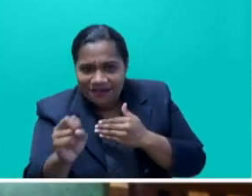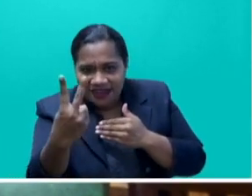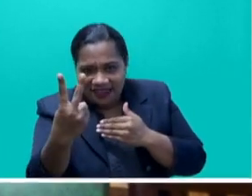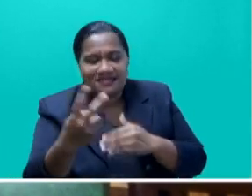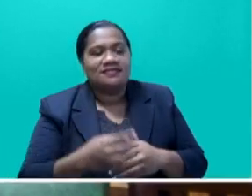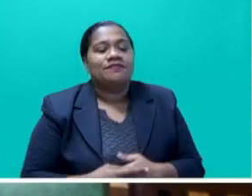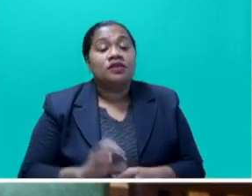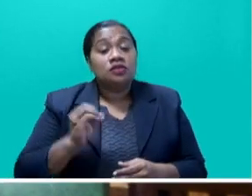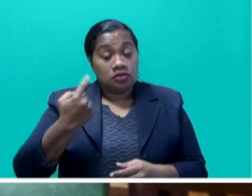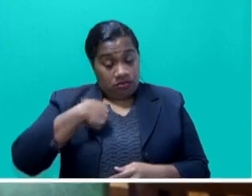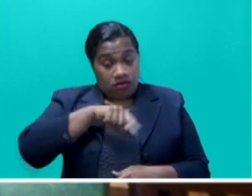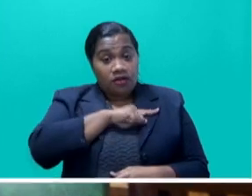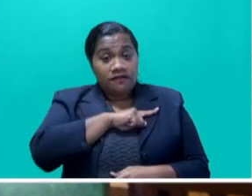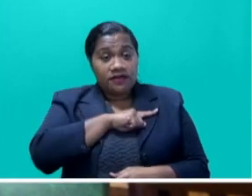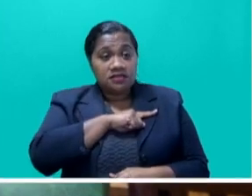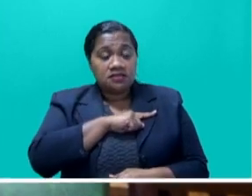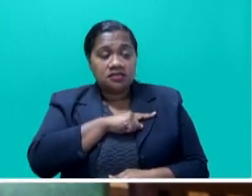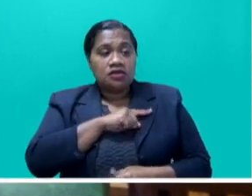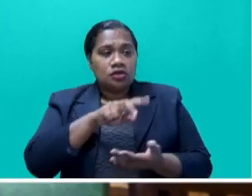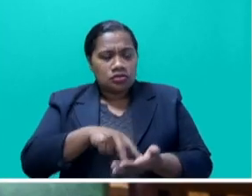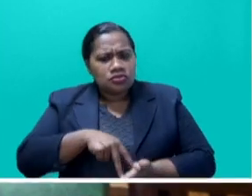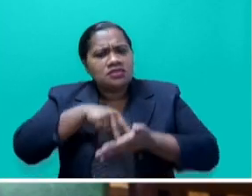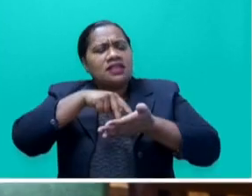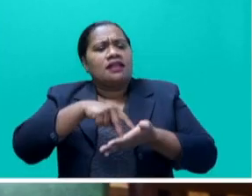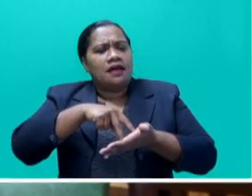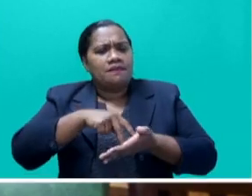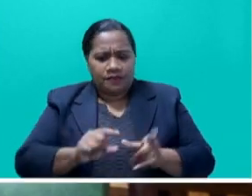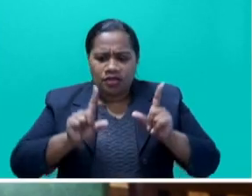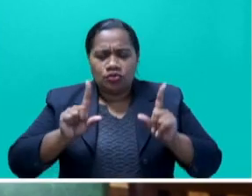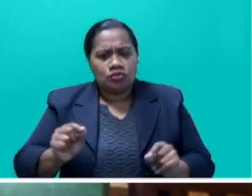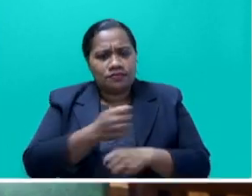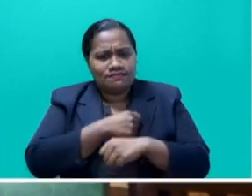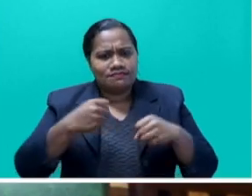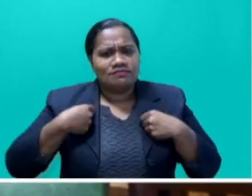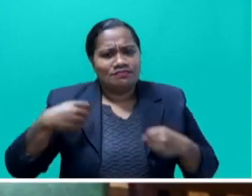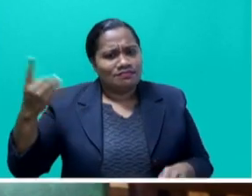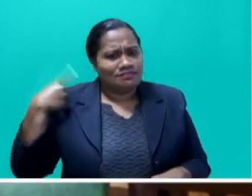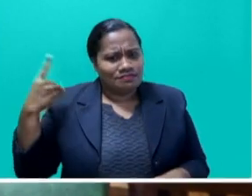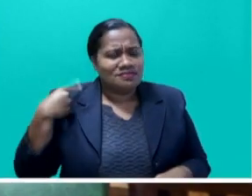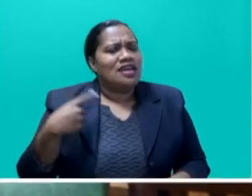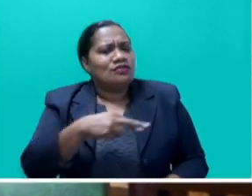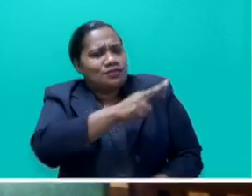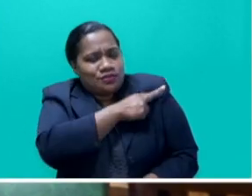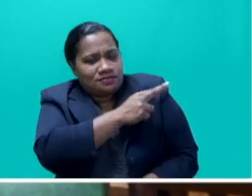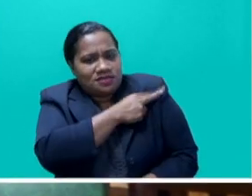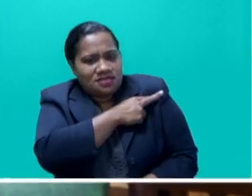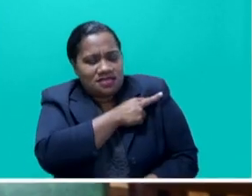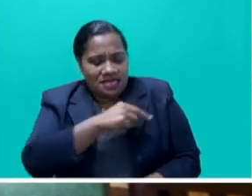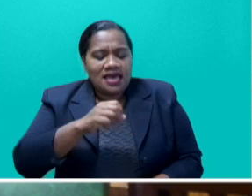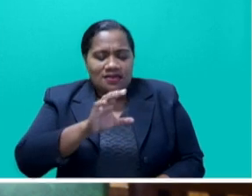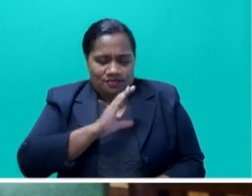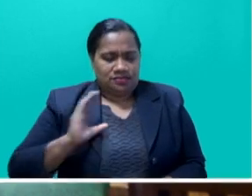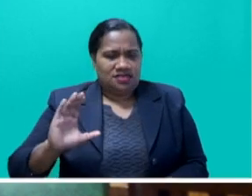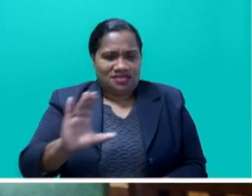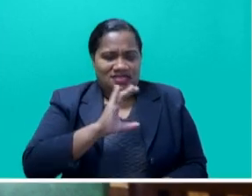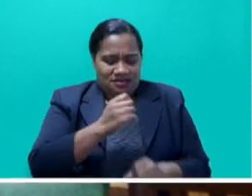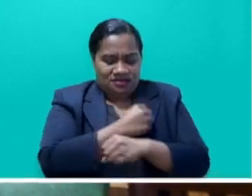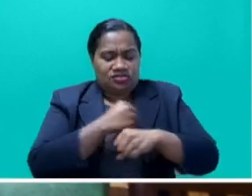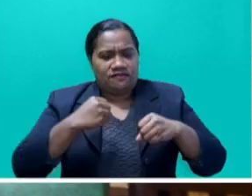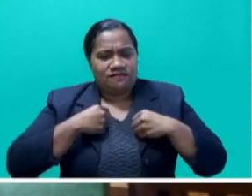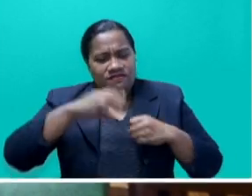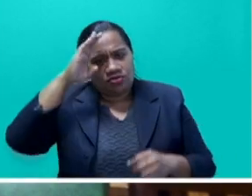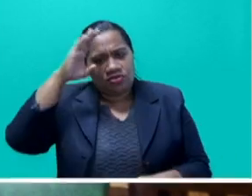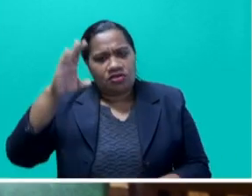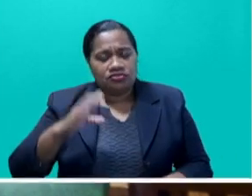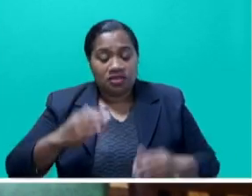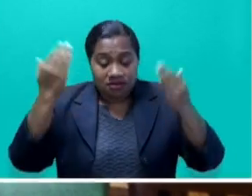us to step up and carry out our duties and responsibilities as citizens of our country. Mr.